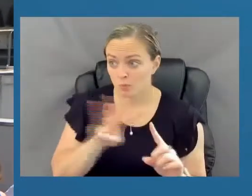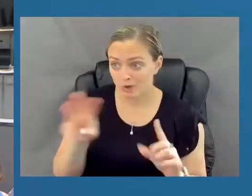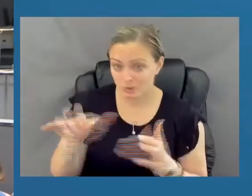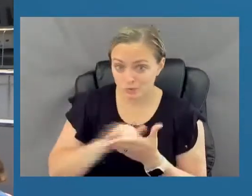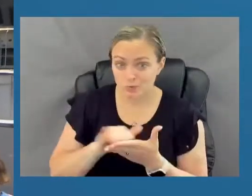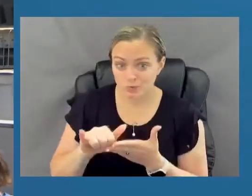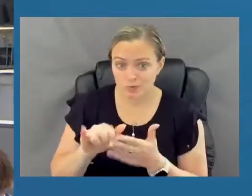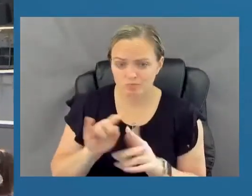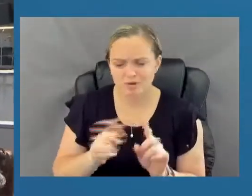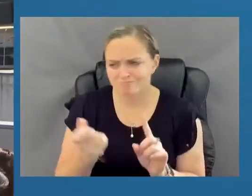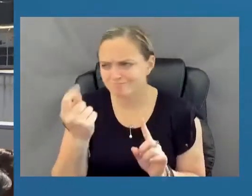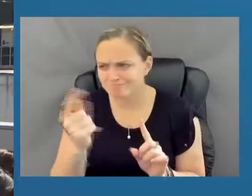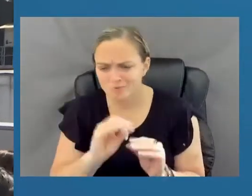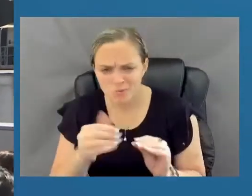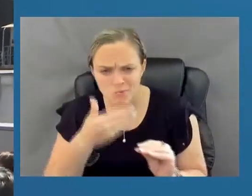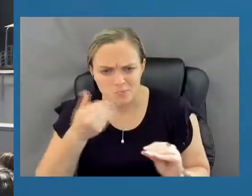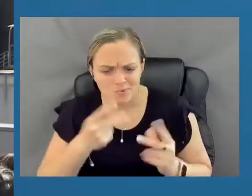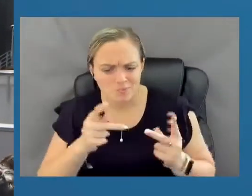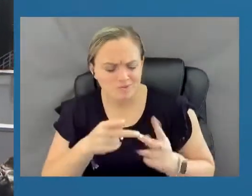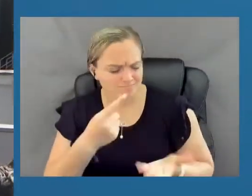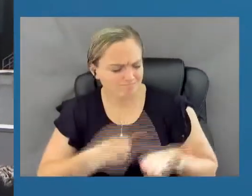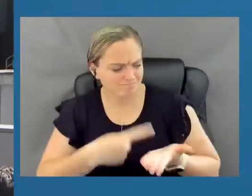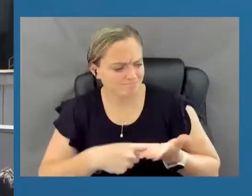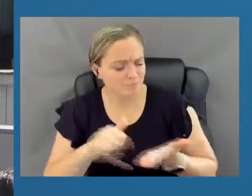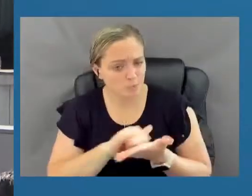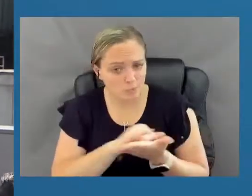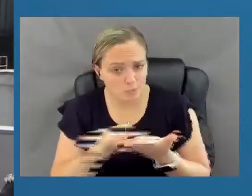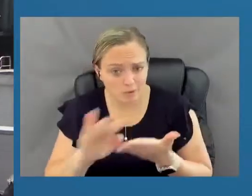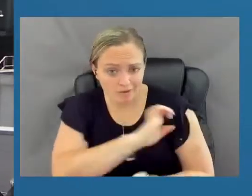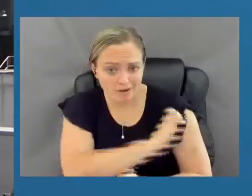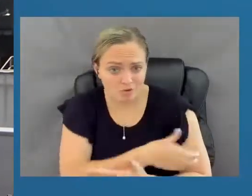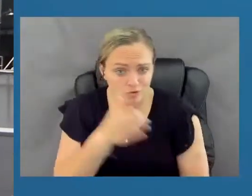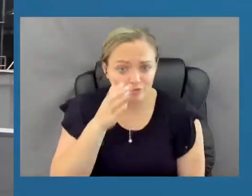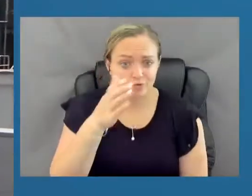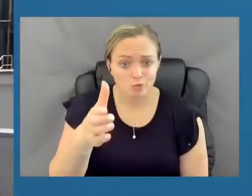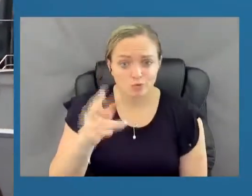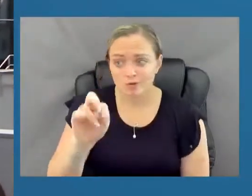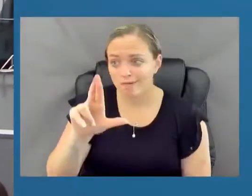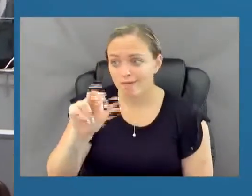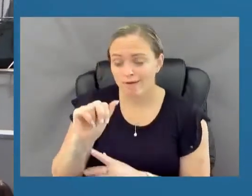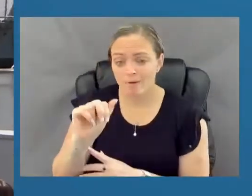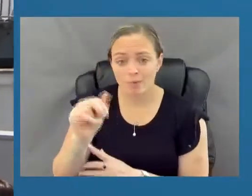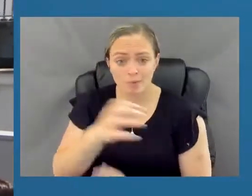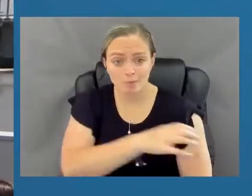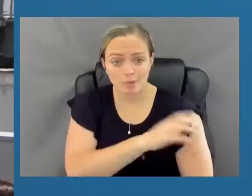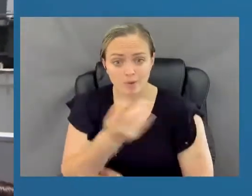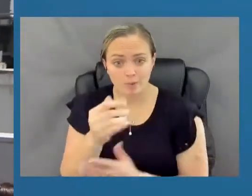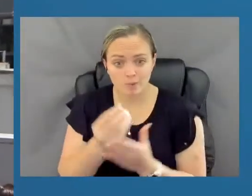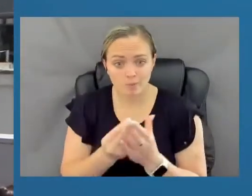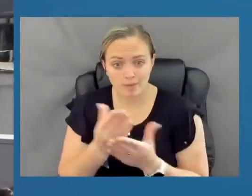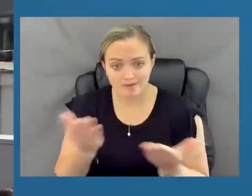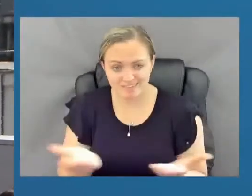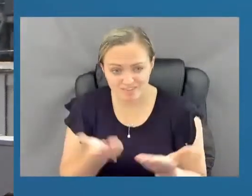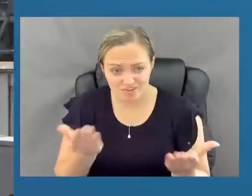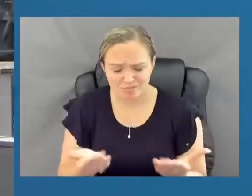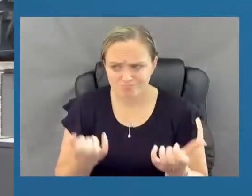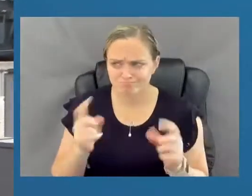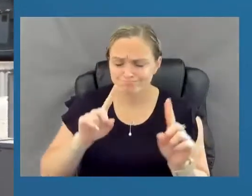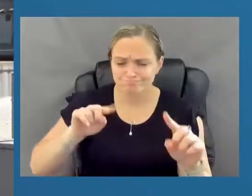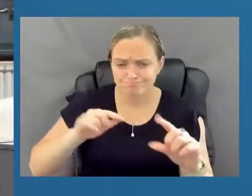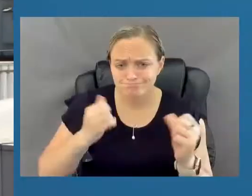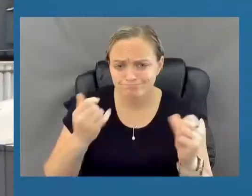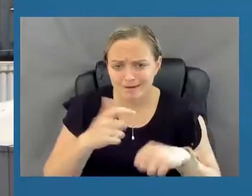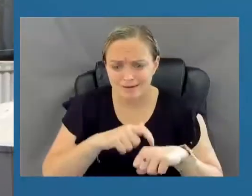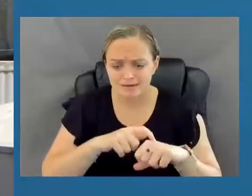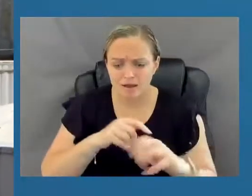there's no better place to talk about New York's energy future than right here at the Niagara Power Plant. I've been here so many times. The visitor center